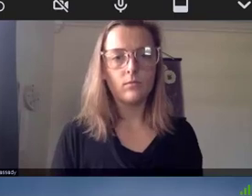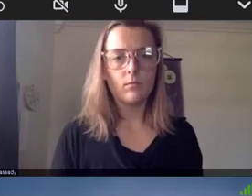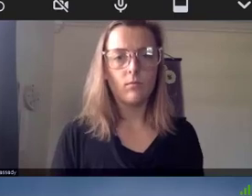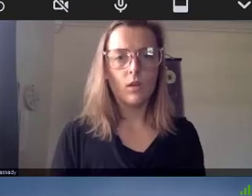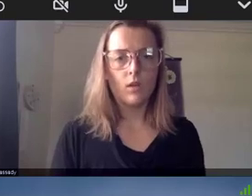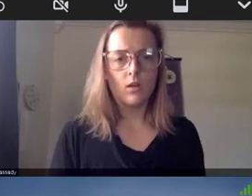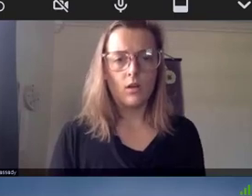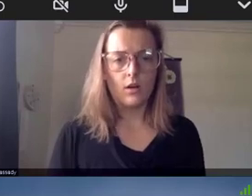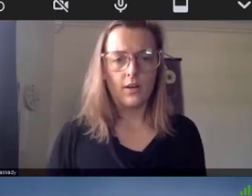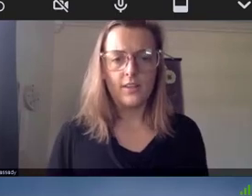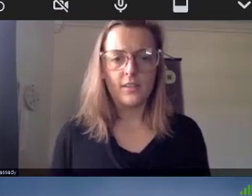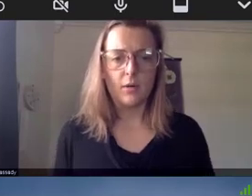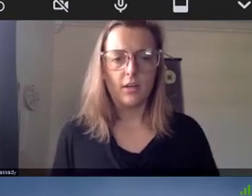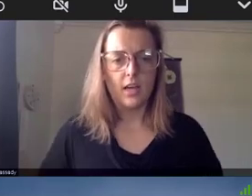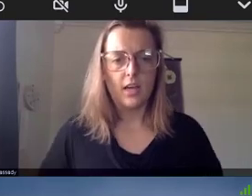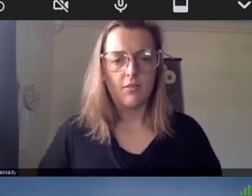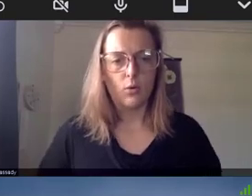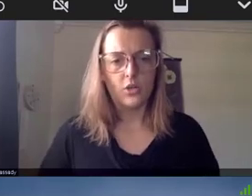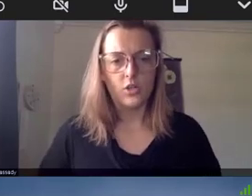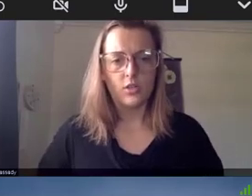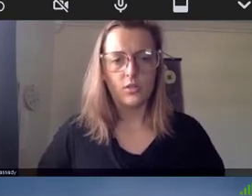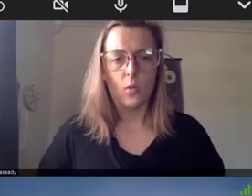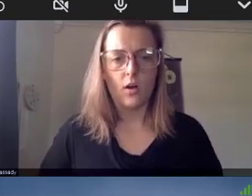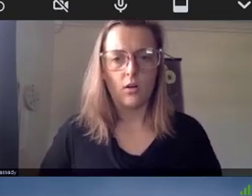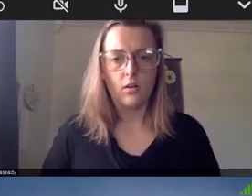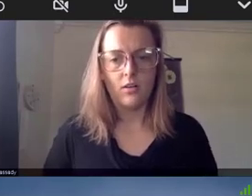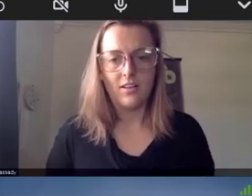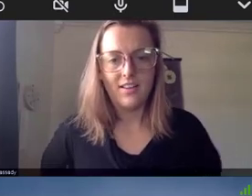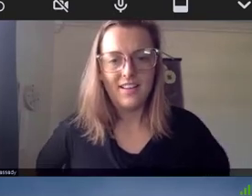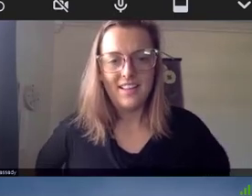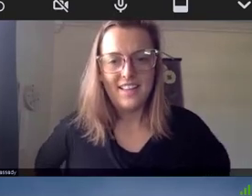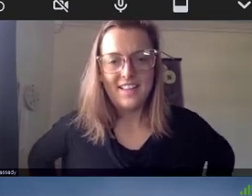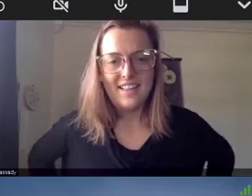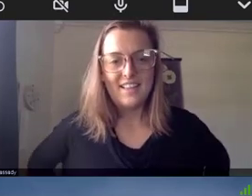See, it's really tough with these. Hey, this is Marcus. I have a question as well.